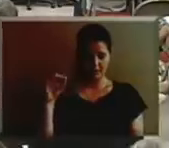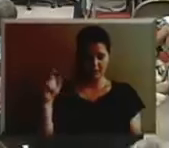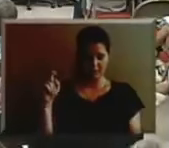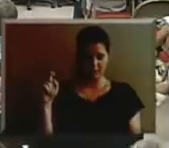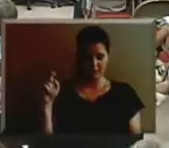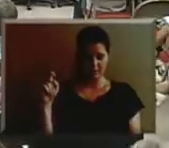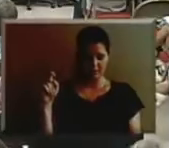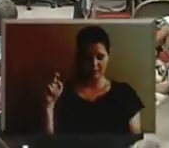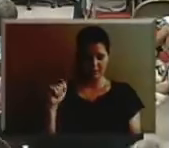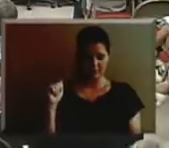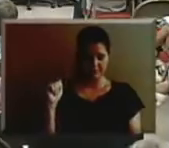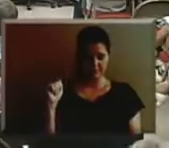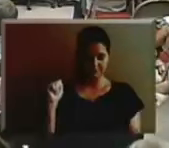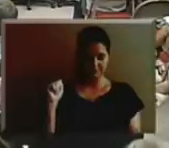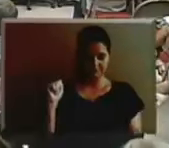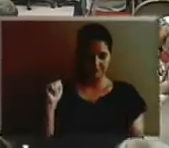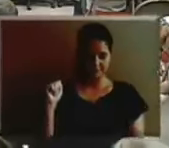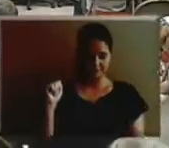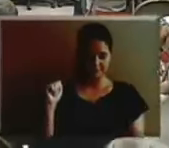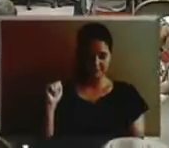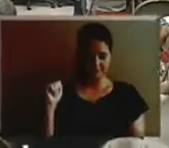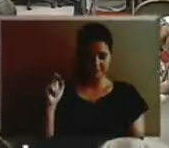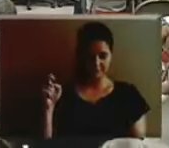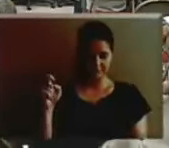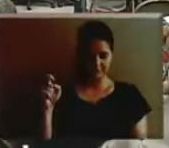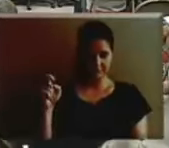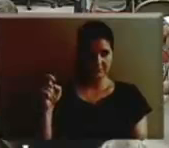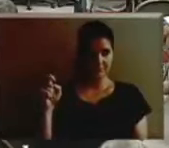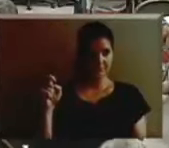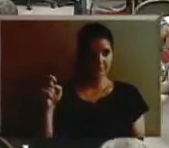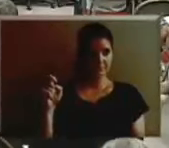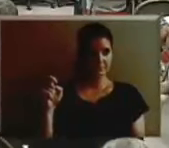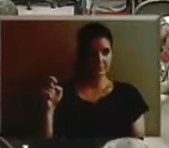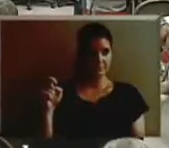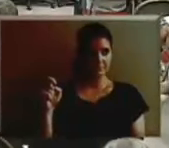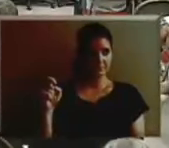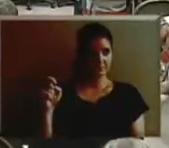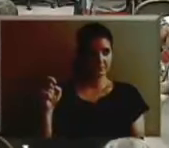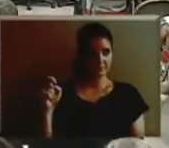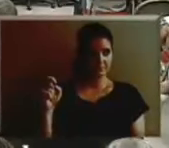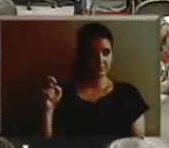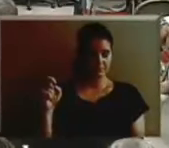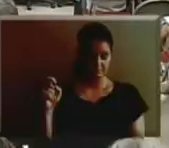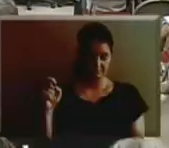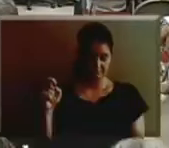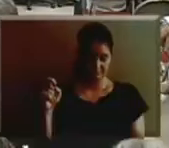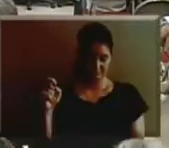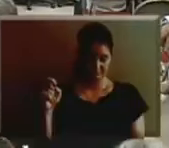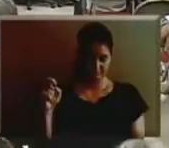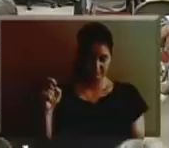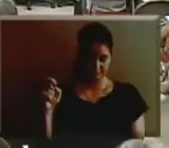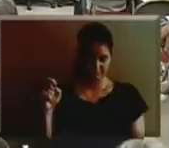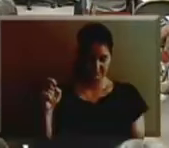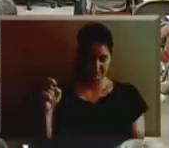Q9 and X. And S? X. X as in X minus rocks.